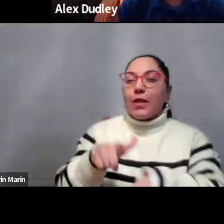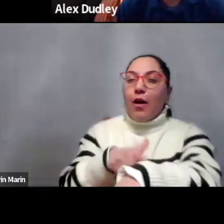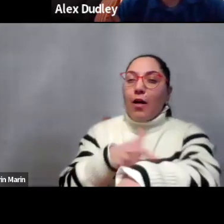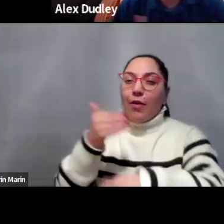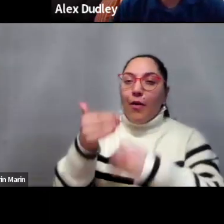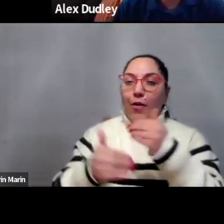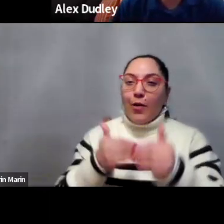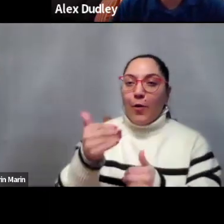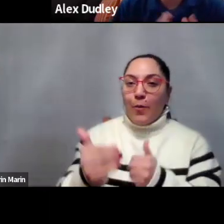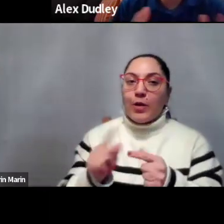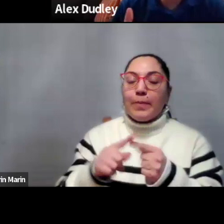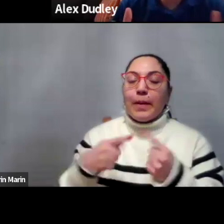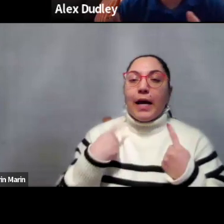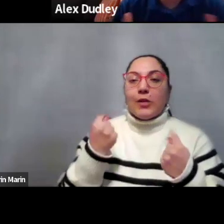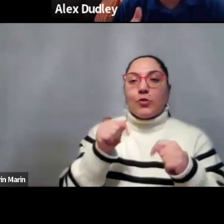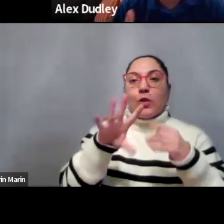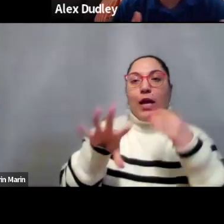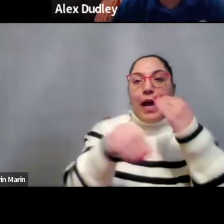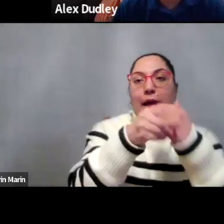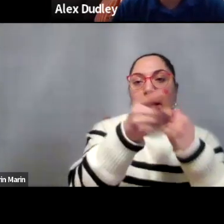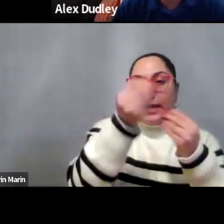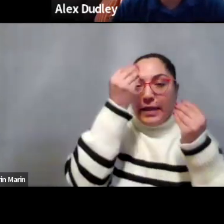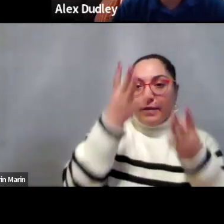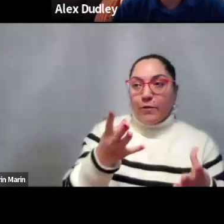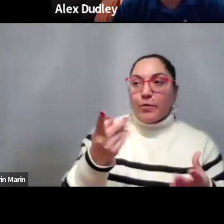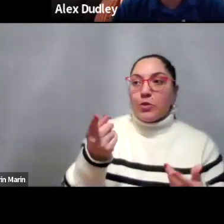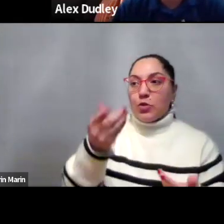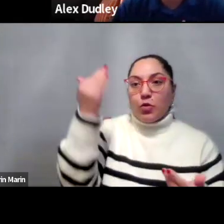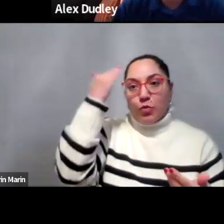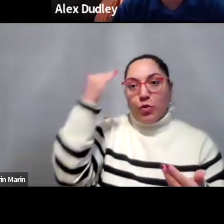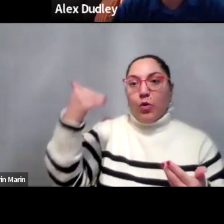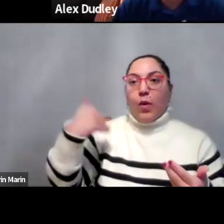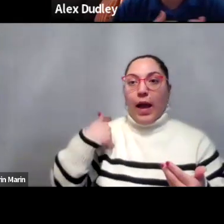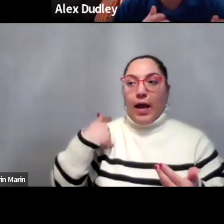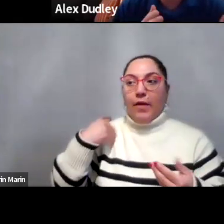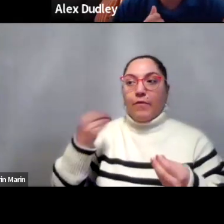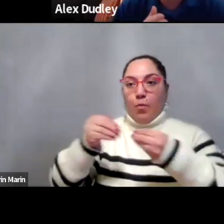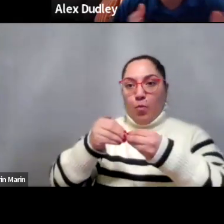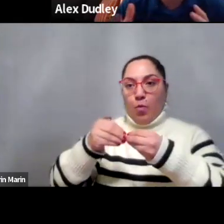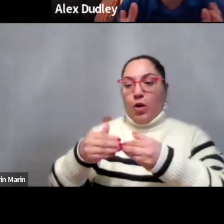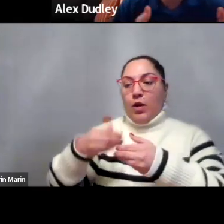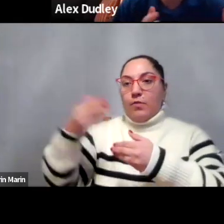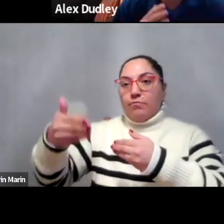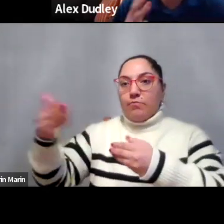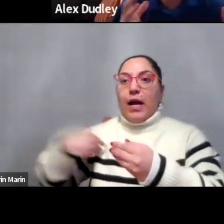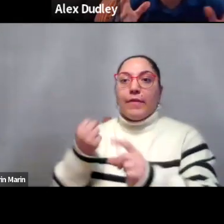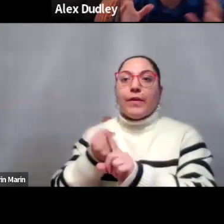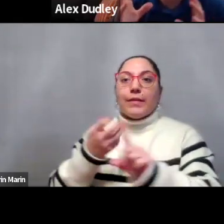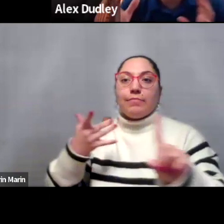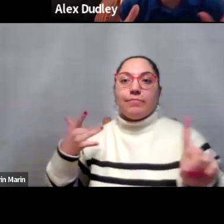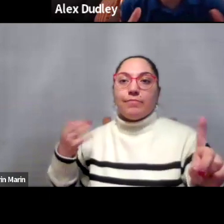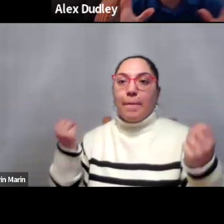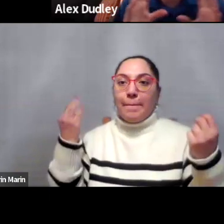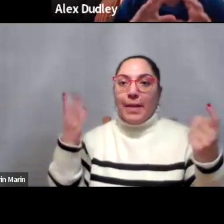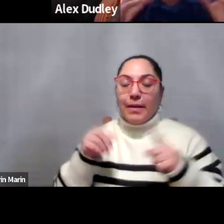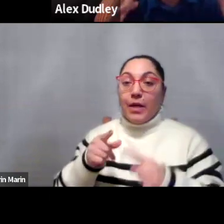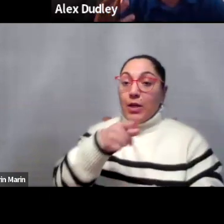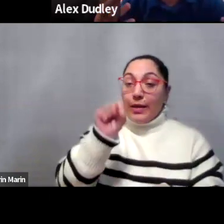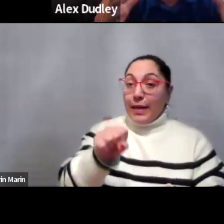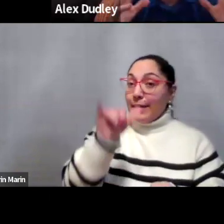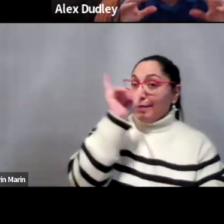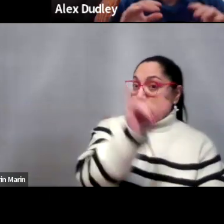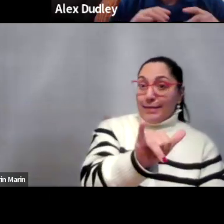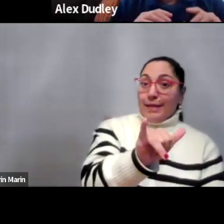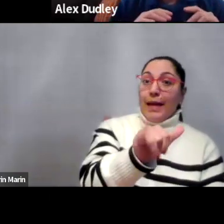this information in here for this group of people because I do like to point out that people can stay in